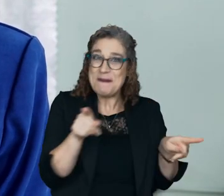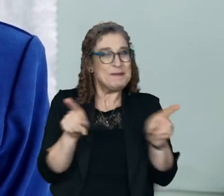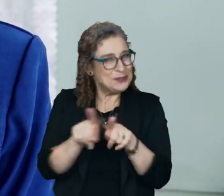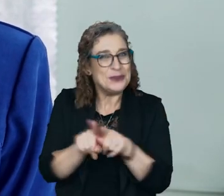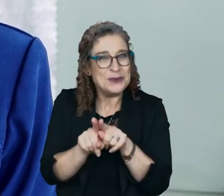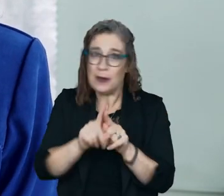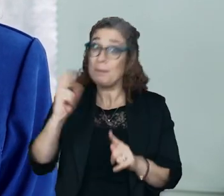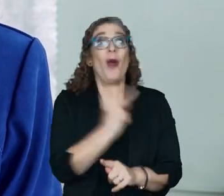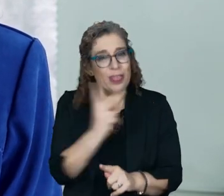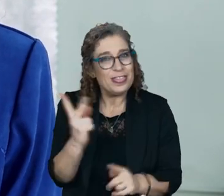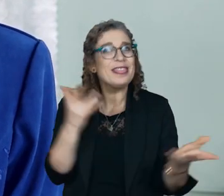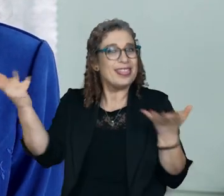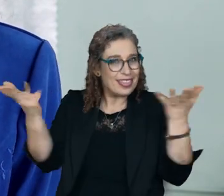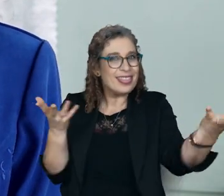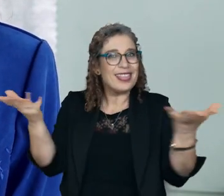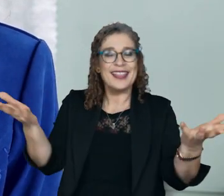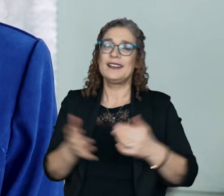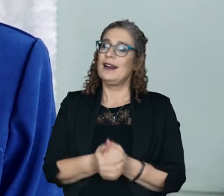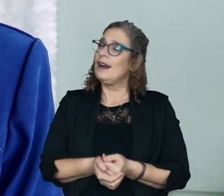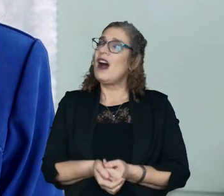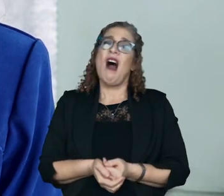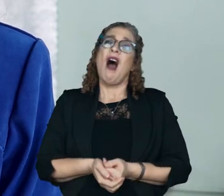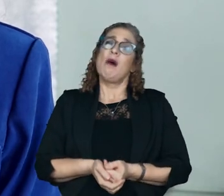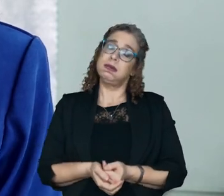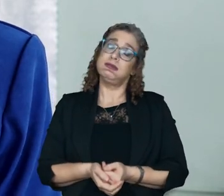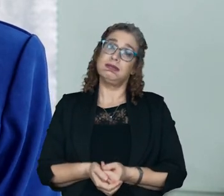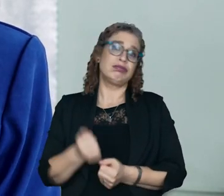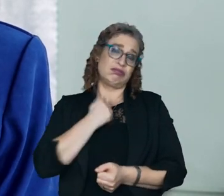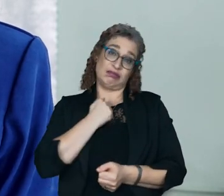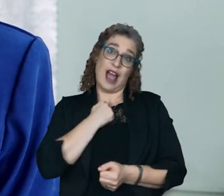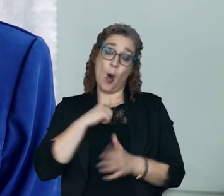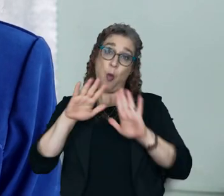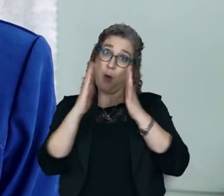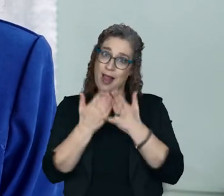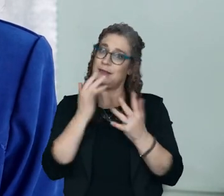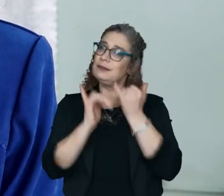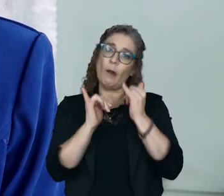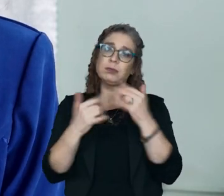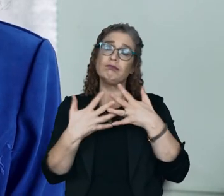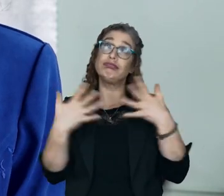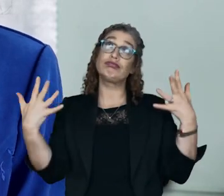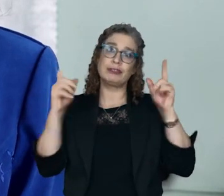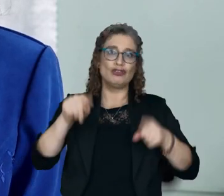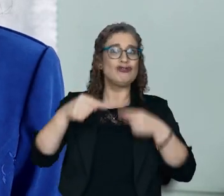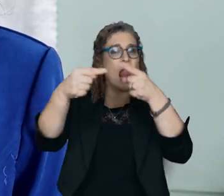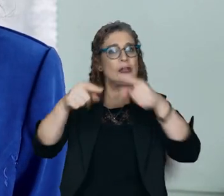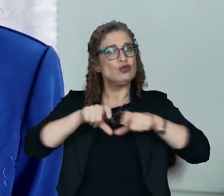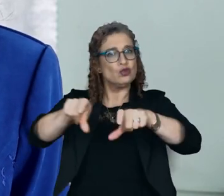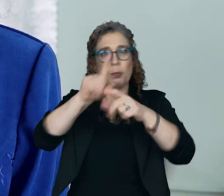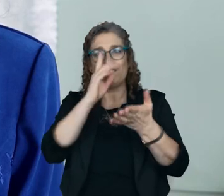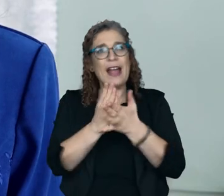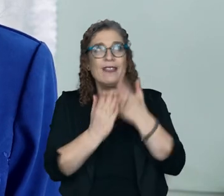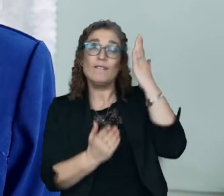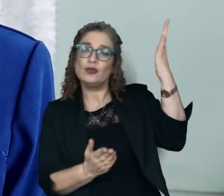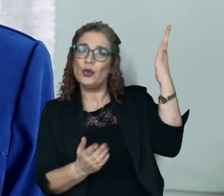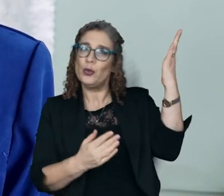Sometimes our world makes faithfulness challenging, but Jesus